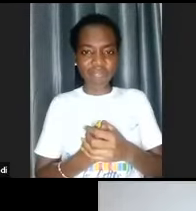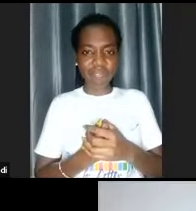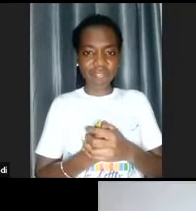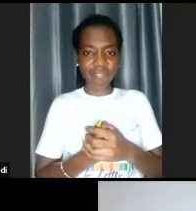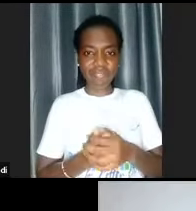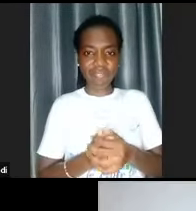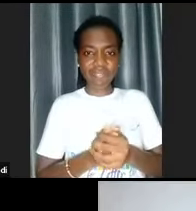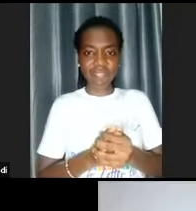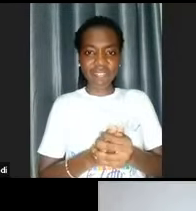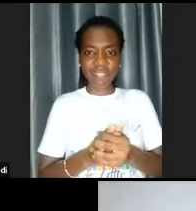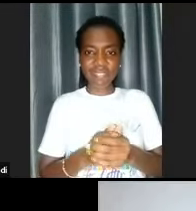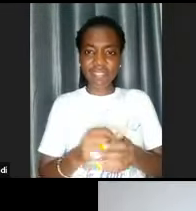Actually, I think you defined it in the beginning.